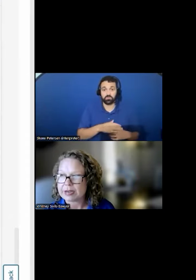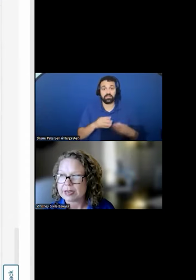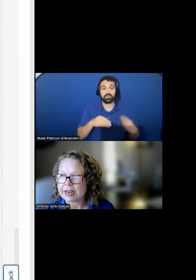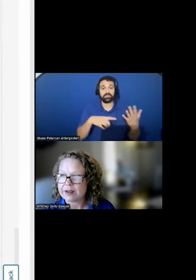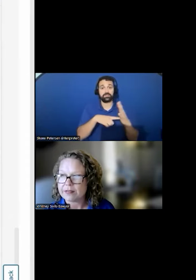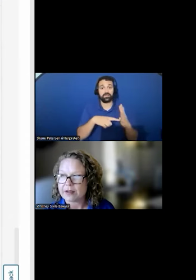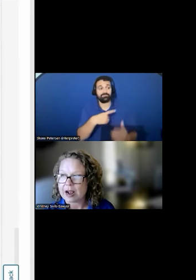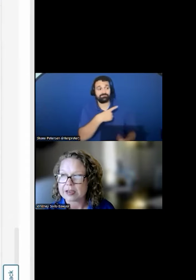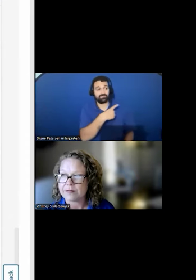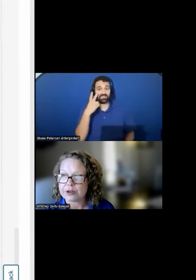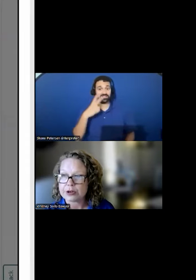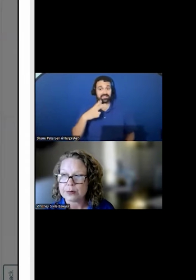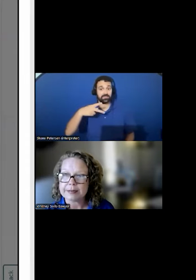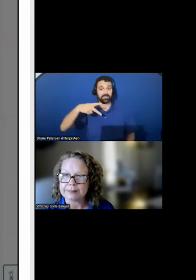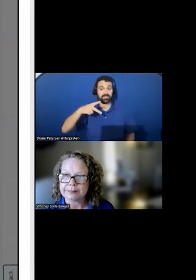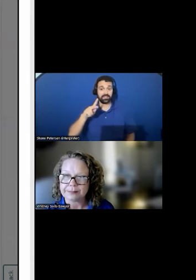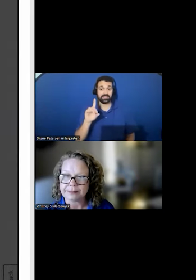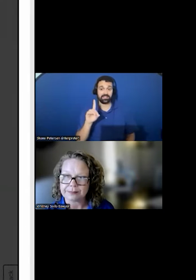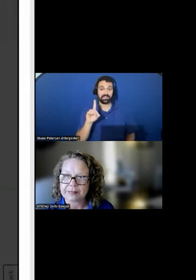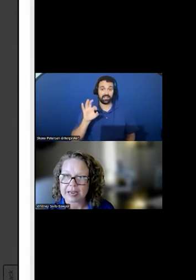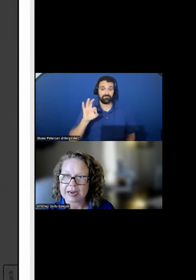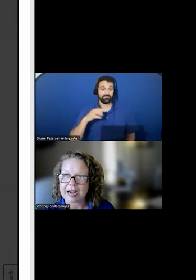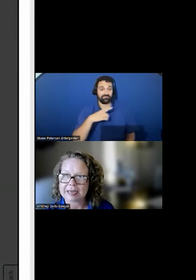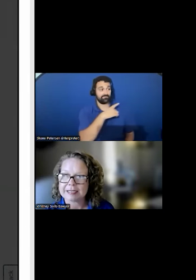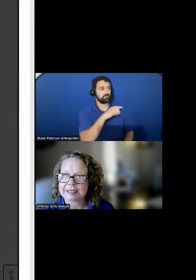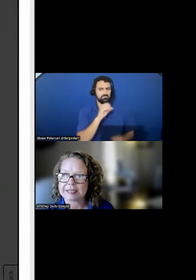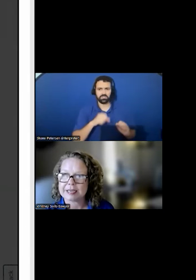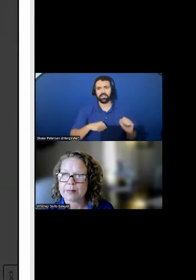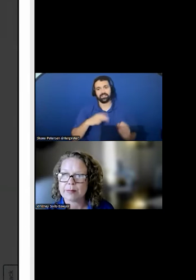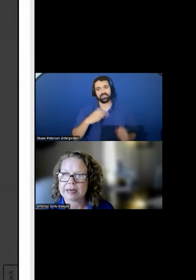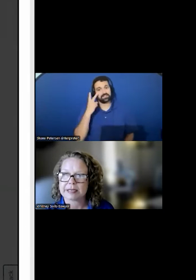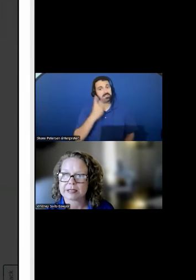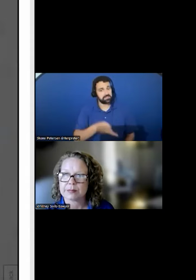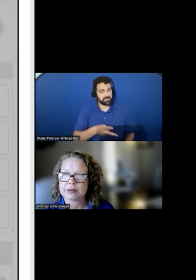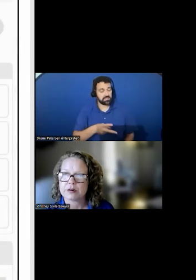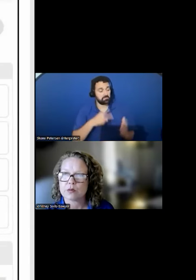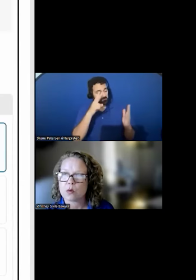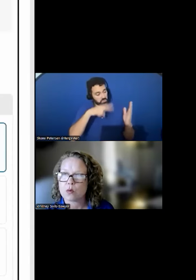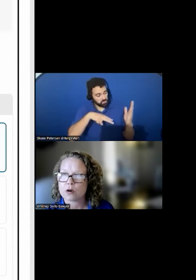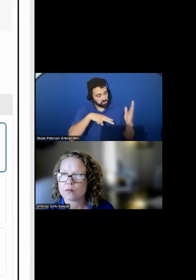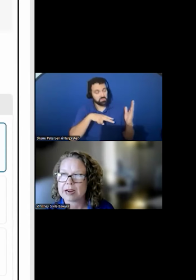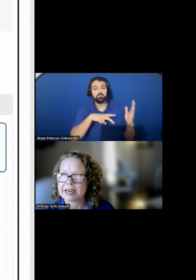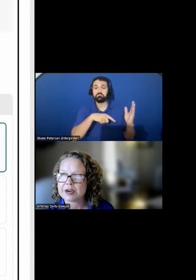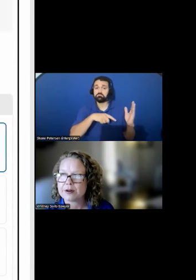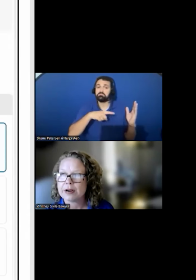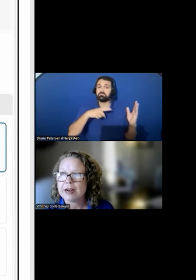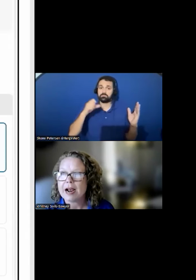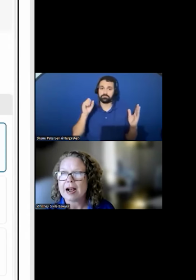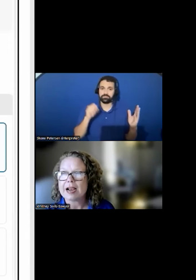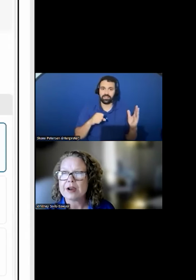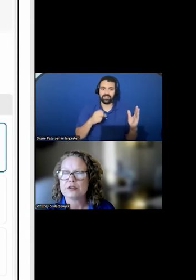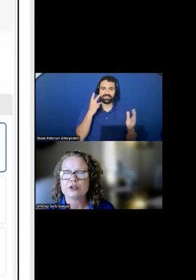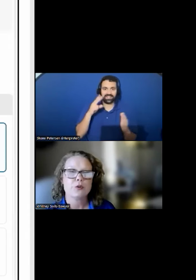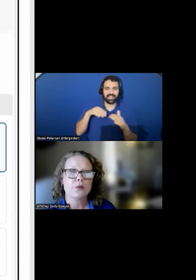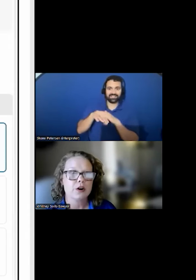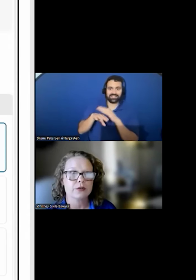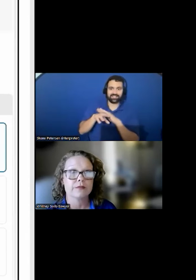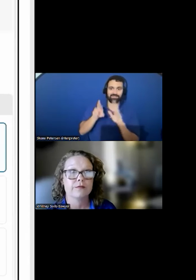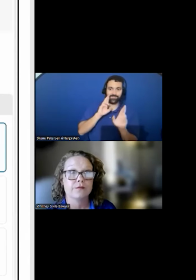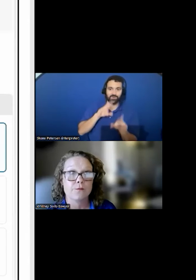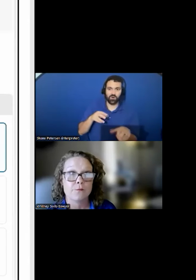is a PDF. I can view it and I can see my accessibility report right here. I have